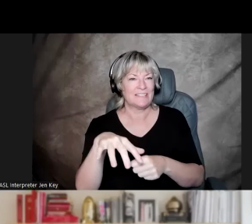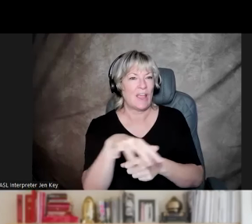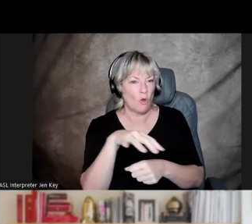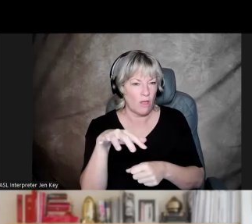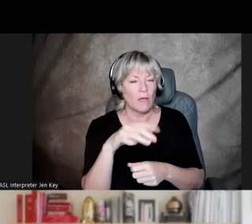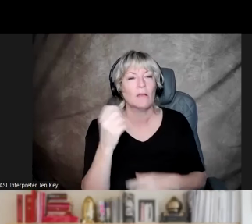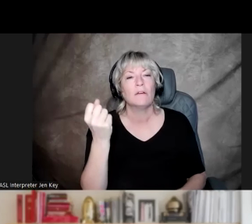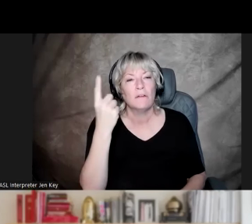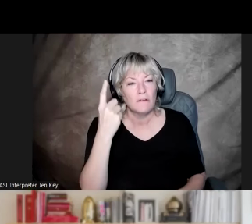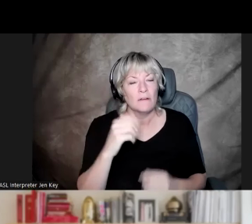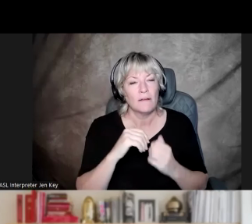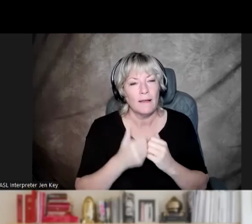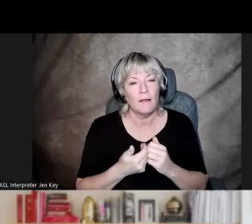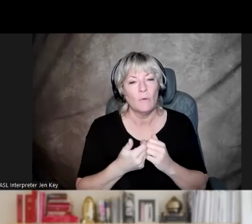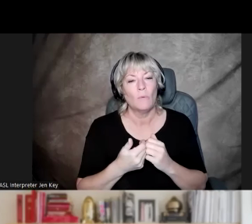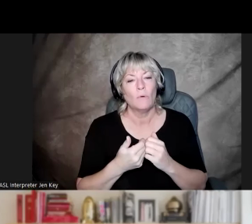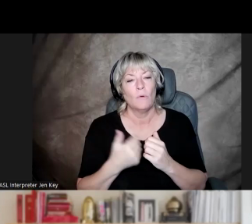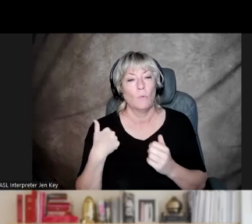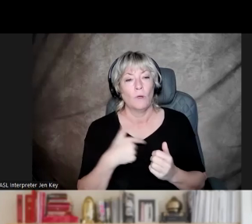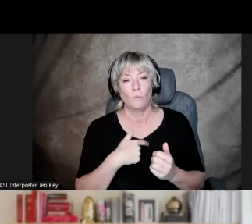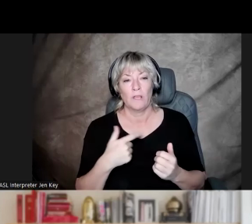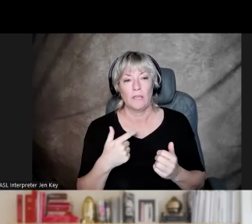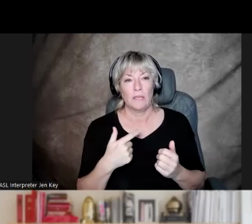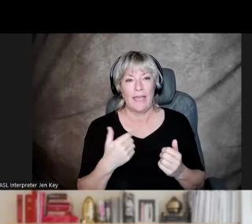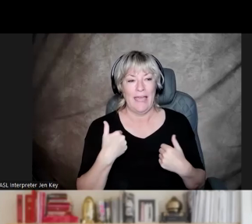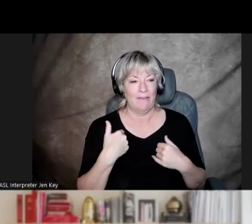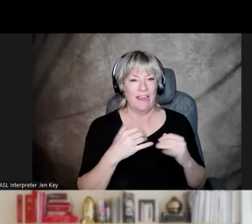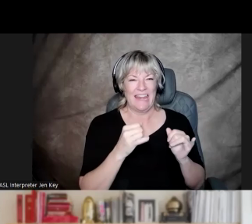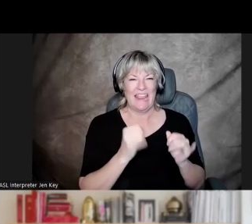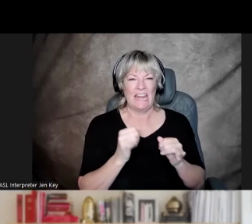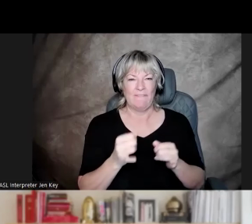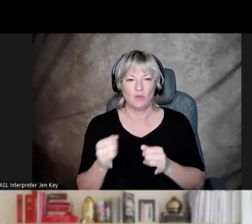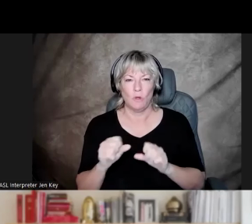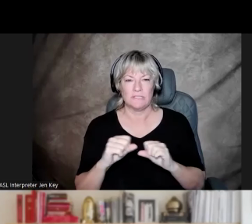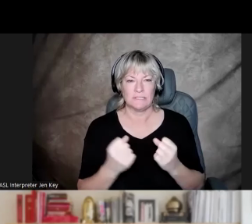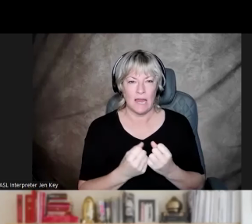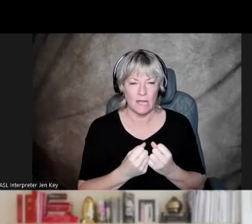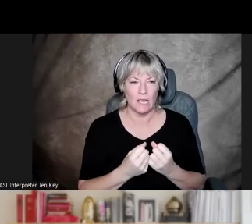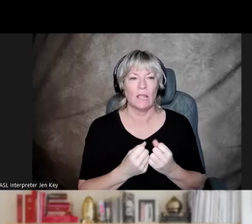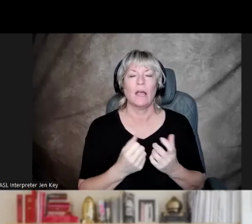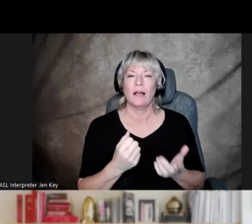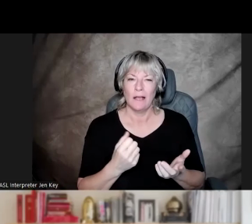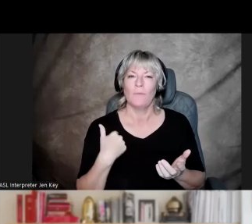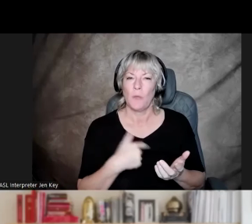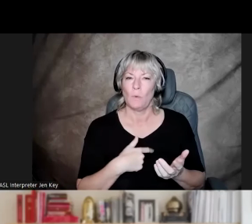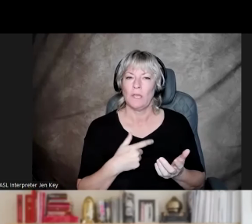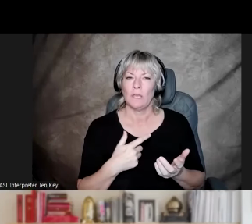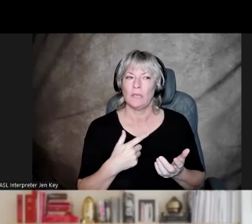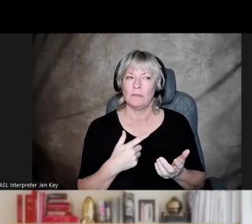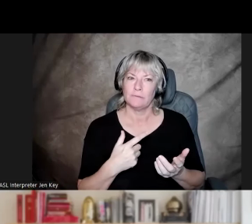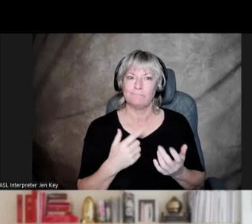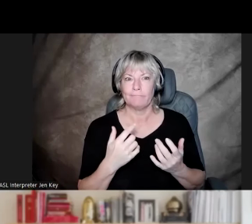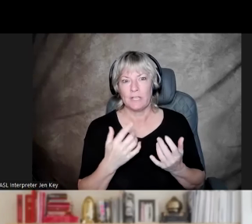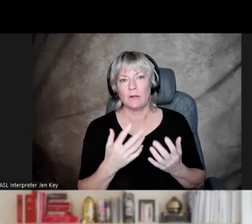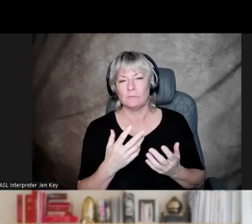understanding how when we exist in an individualist society, there's to an extent an understanding that we do stand on our own while we can